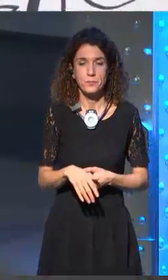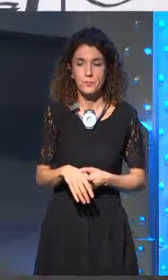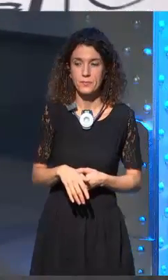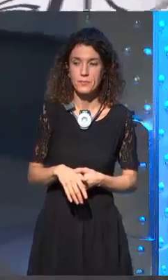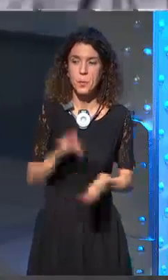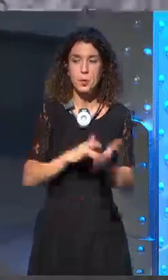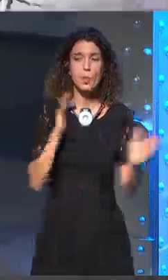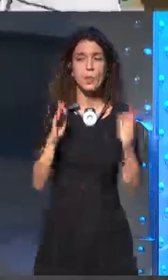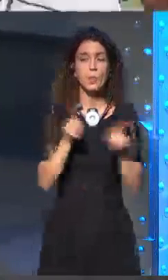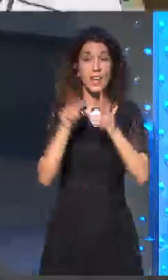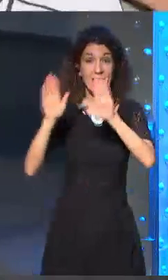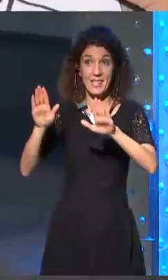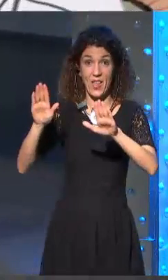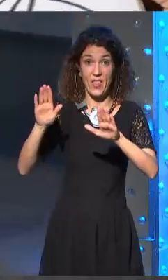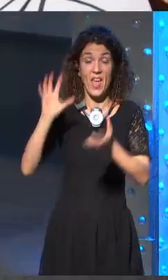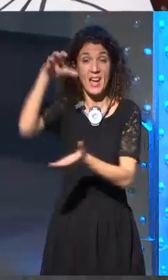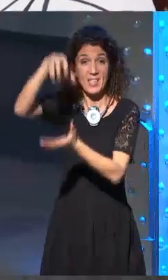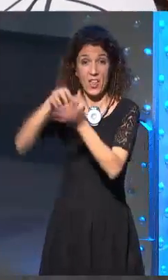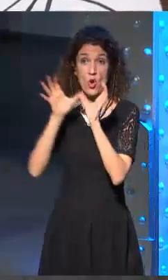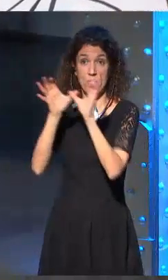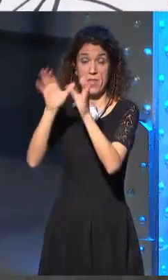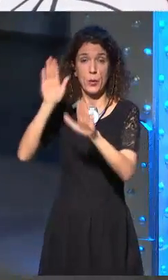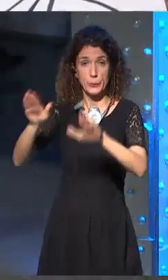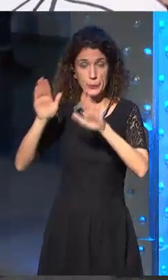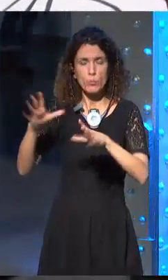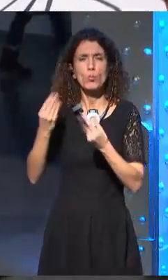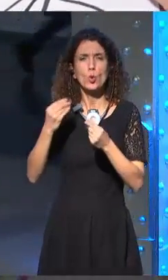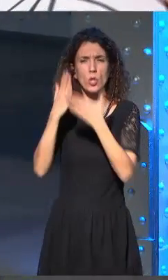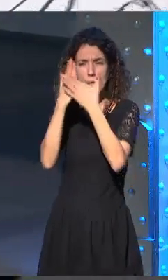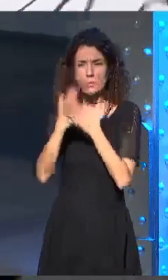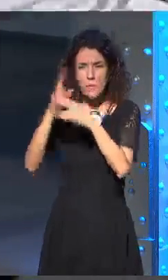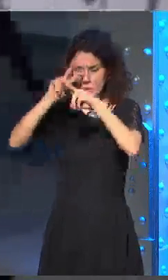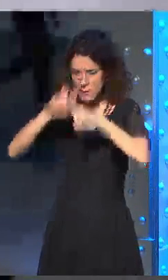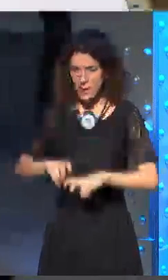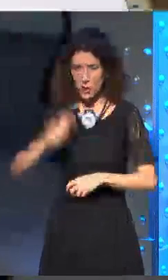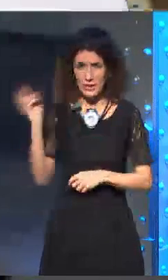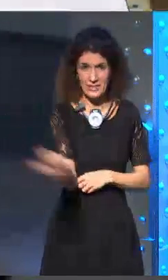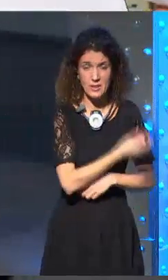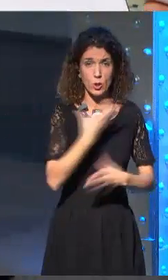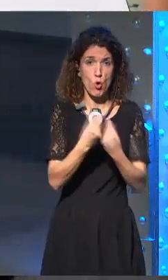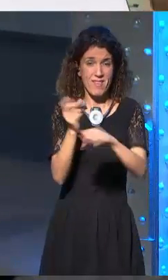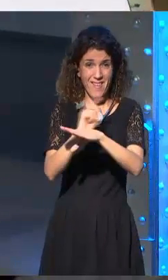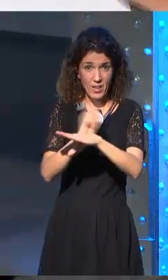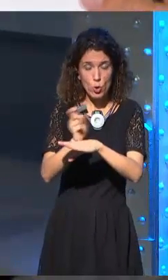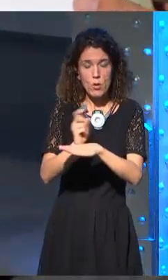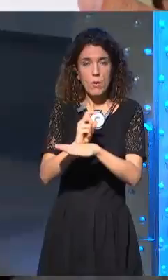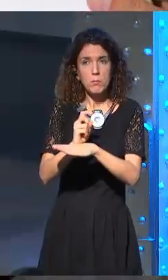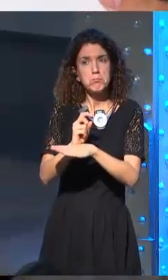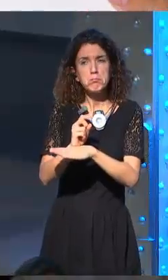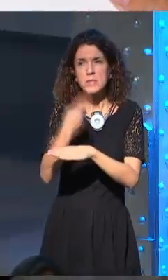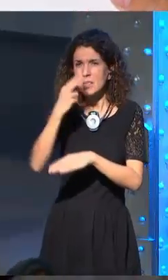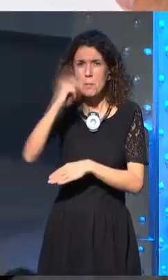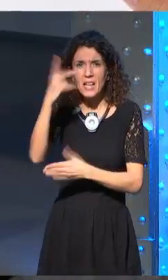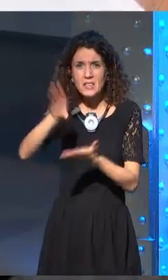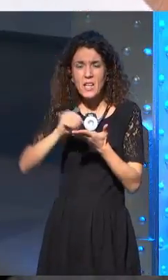Martian. Okay, so during your stay at the International Spaceship, you performed many investigations with mice, for